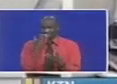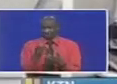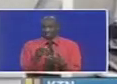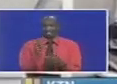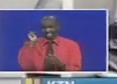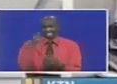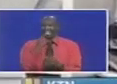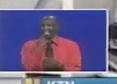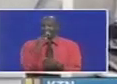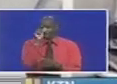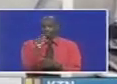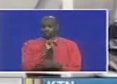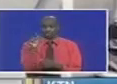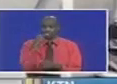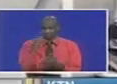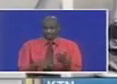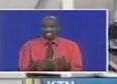Cross has shown that